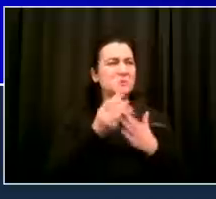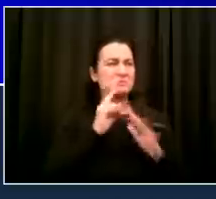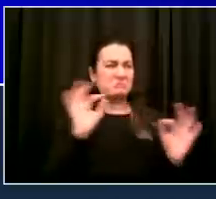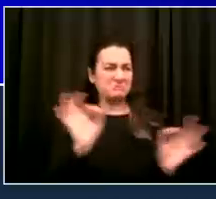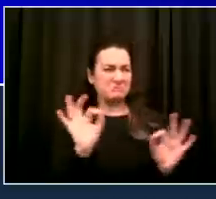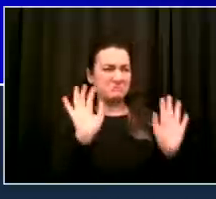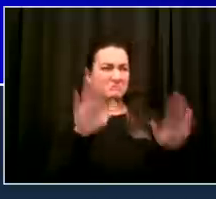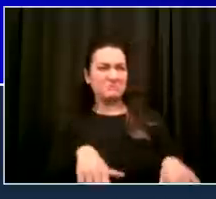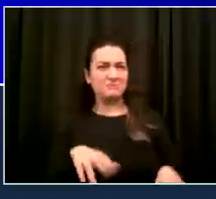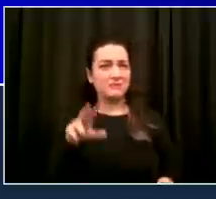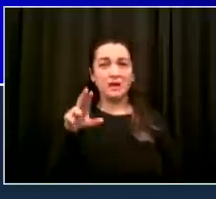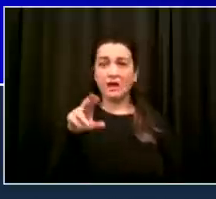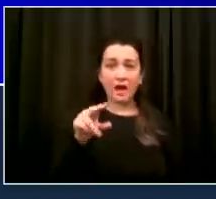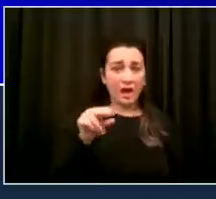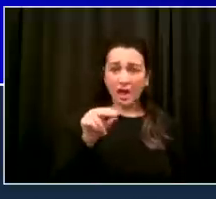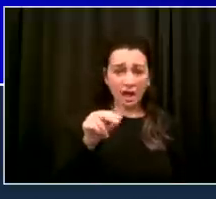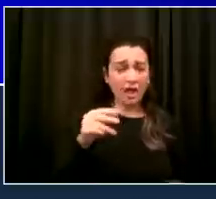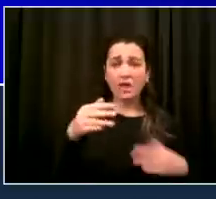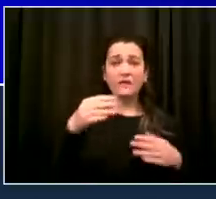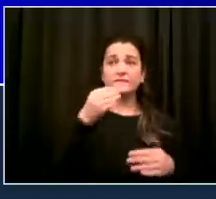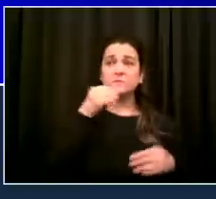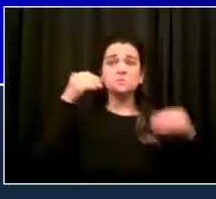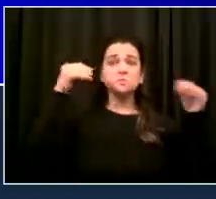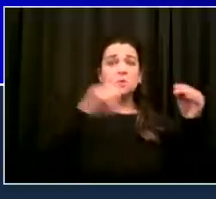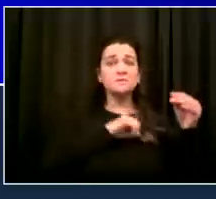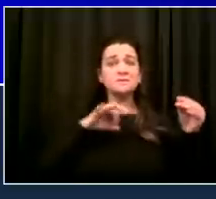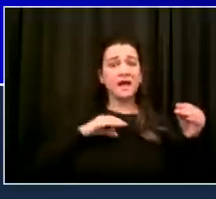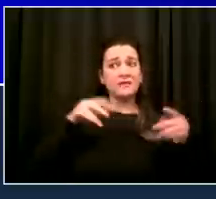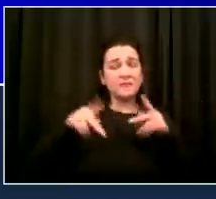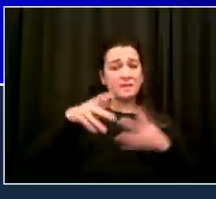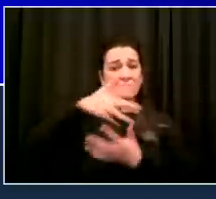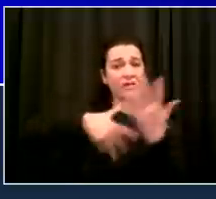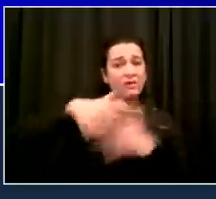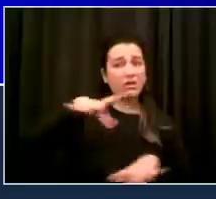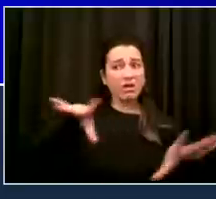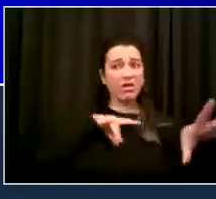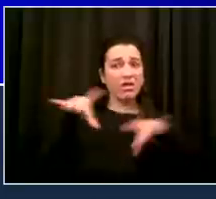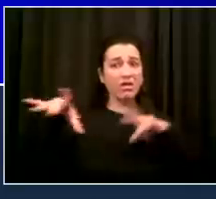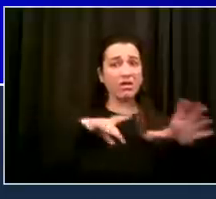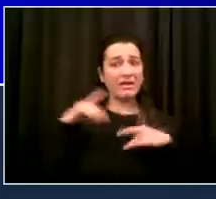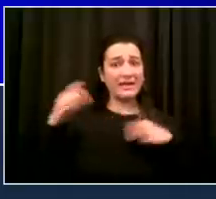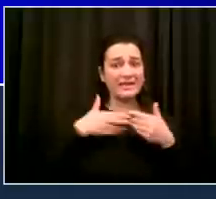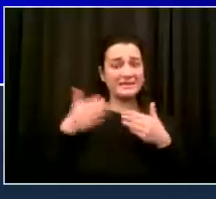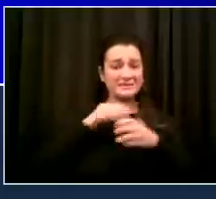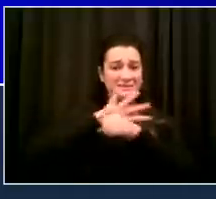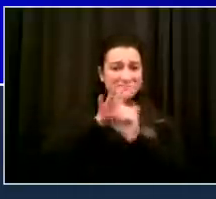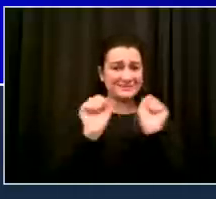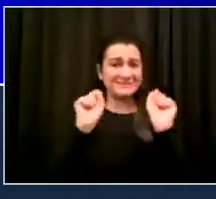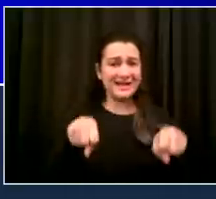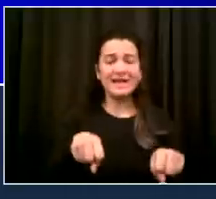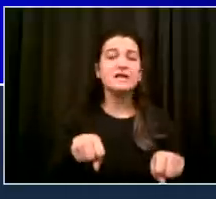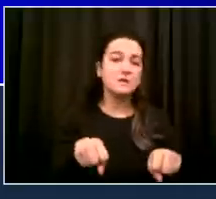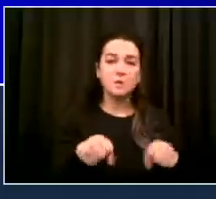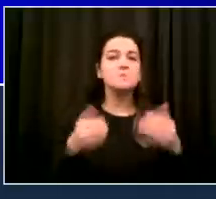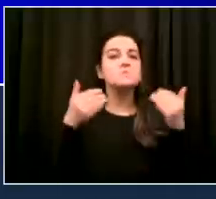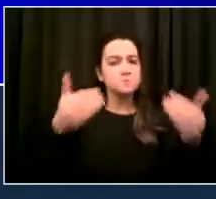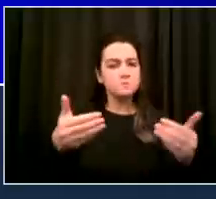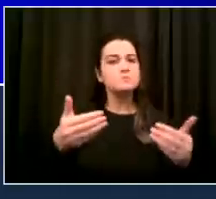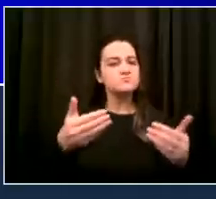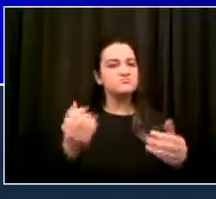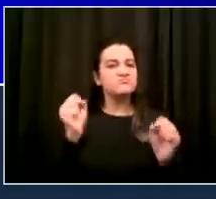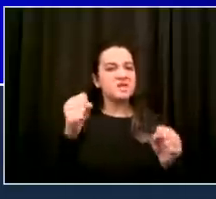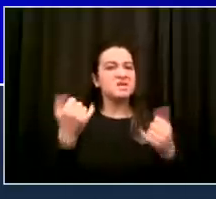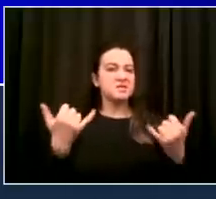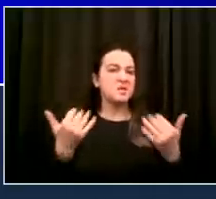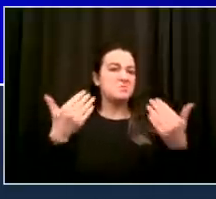kinds should get vaccinated. They're coming in contact with so many people. They're serving us. We depend on them. They deserve the right to be vaccinated. We want the